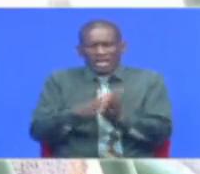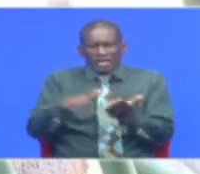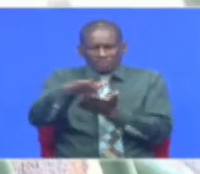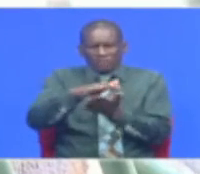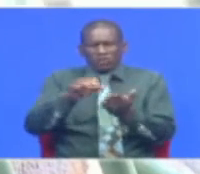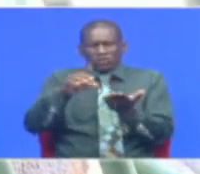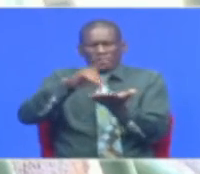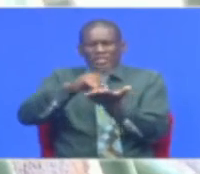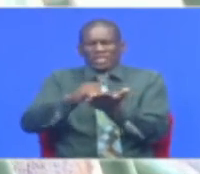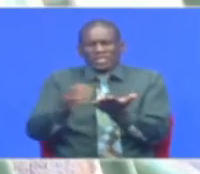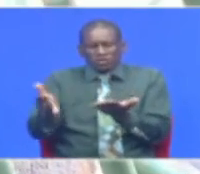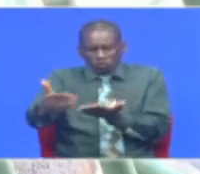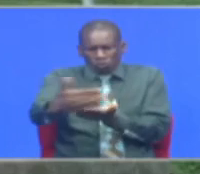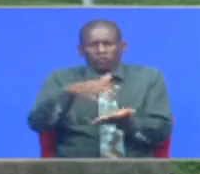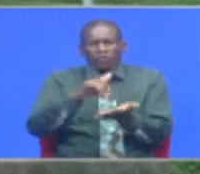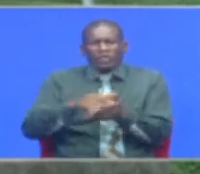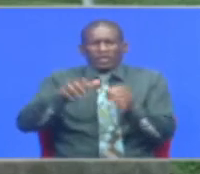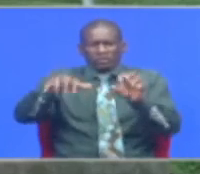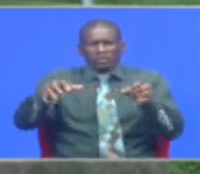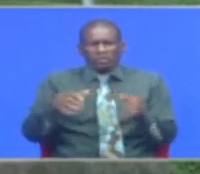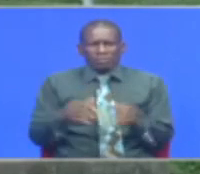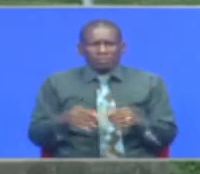that you collect from that farm.